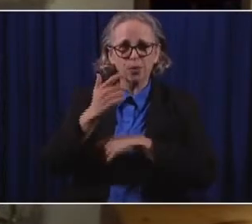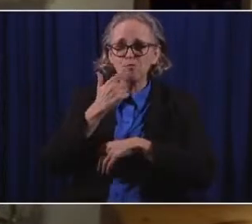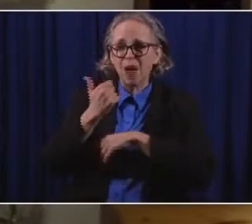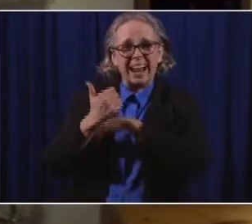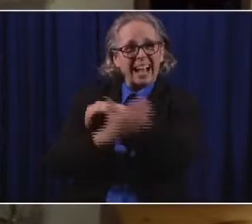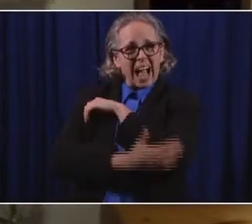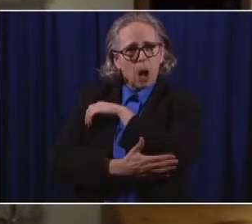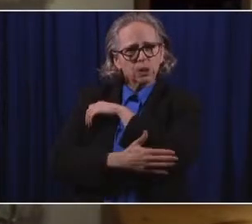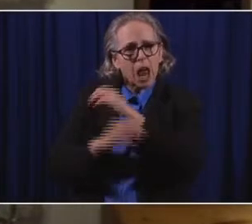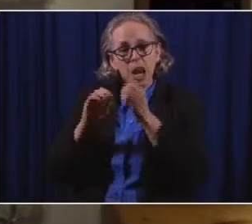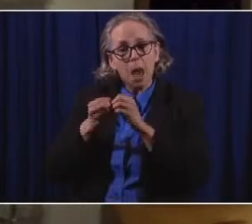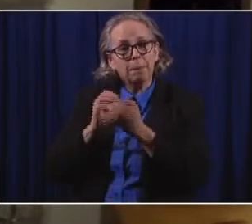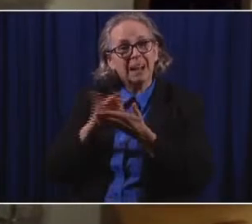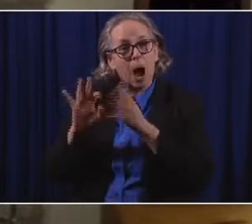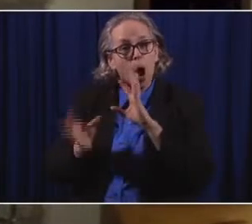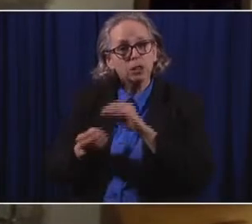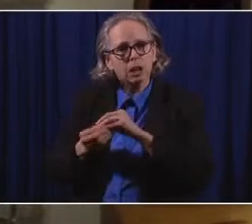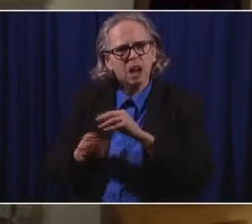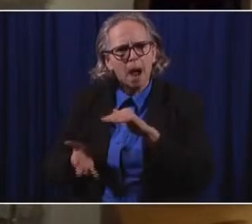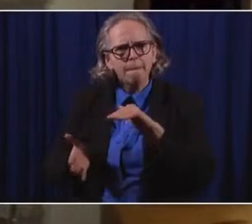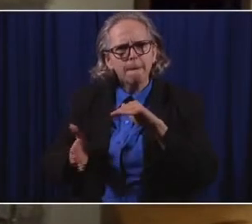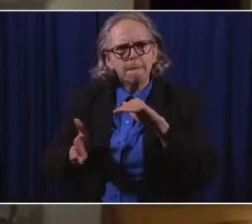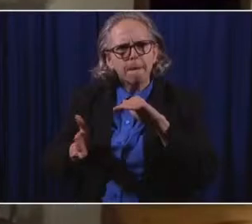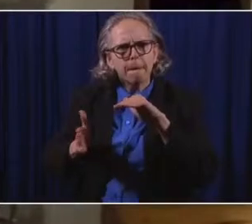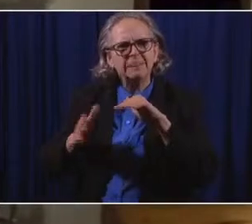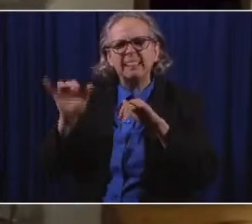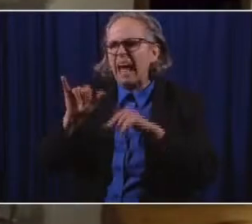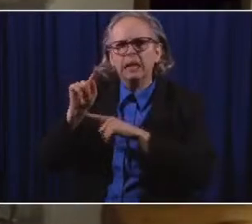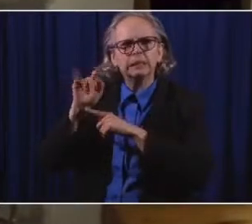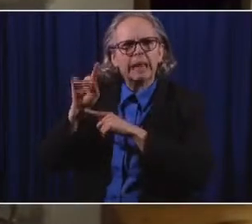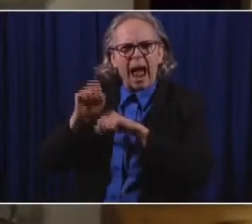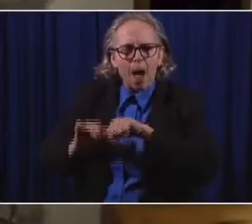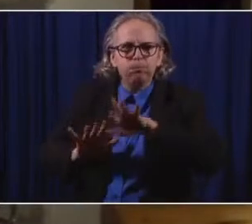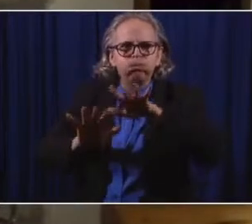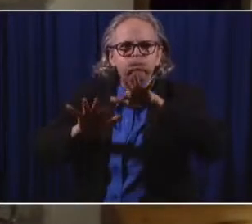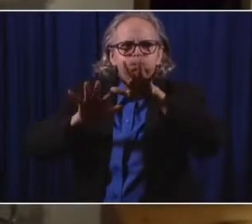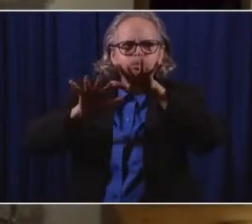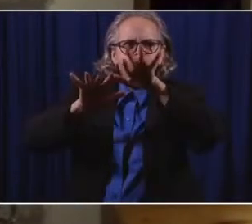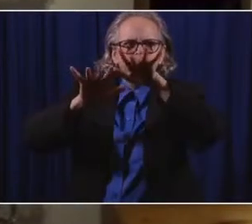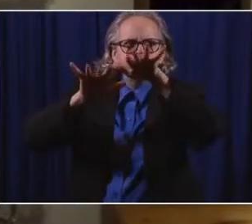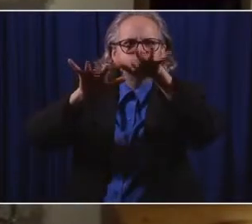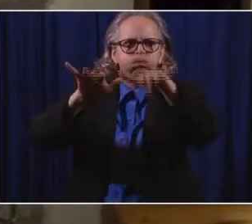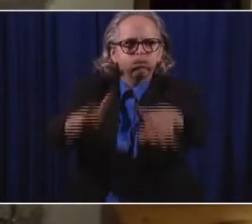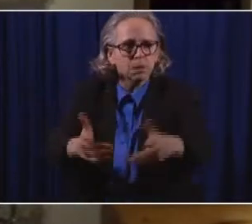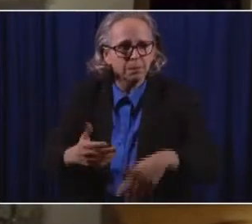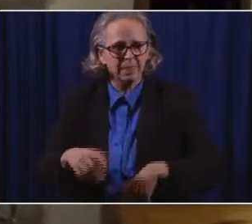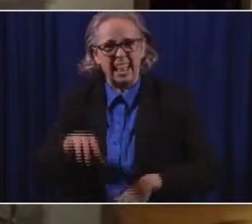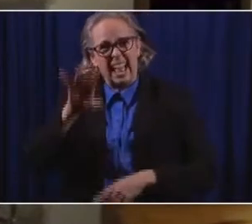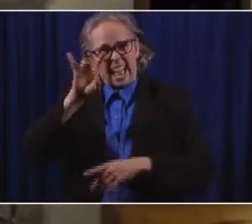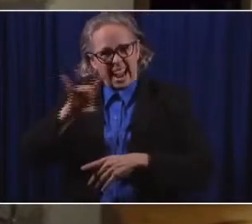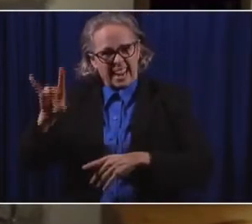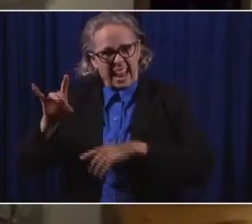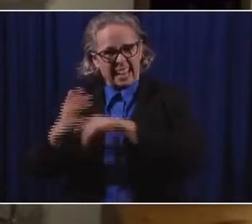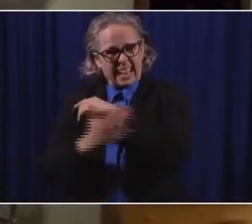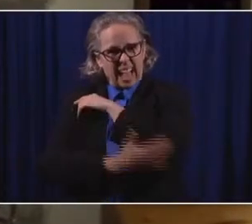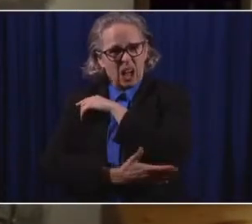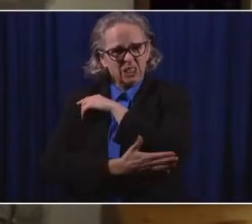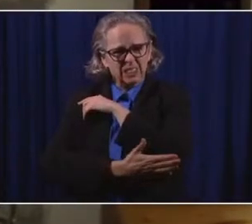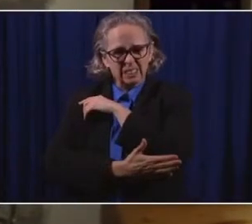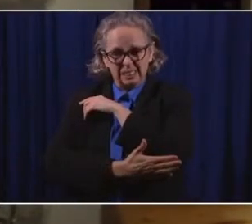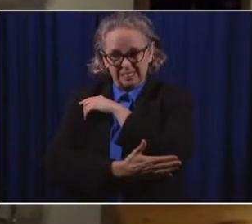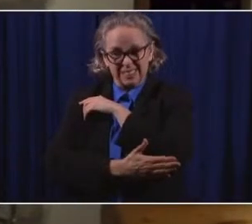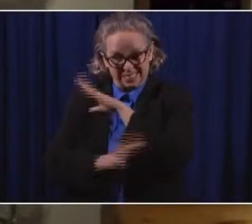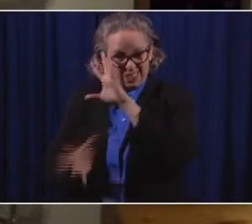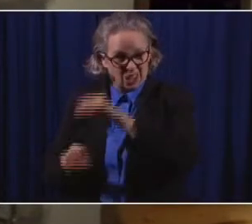state. There's no escaping it. 82 of our counties are now classified as